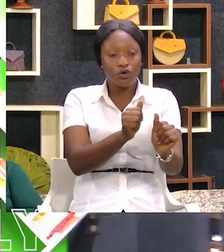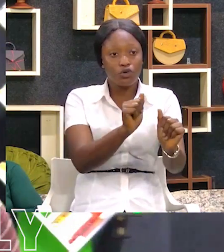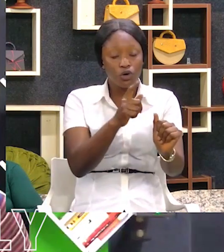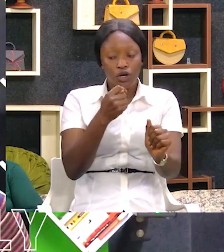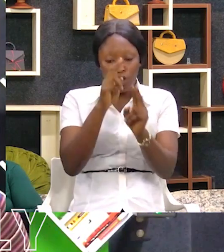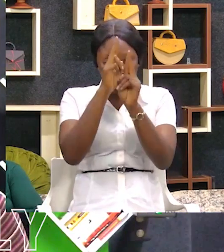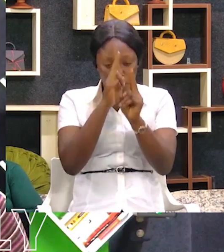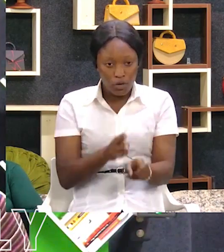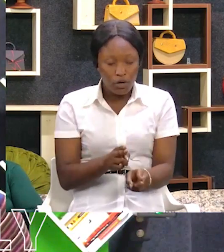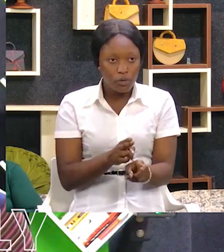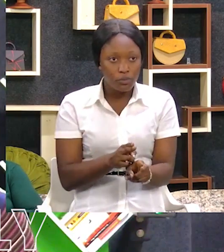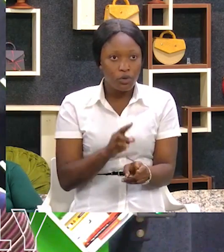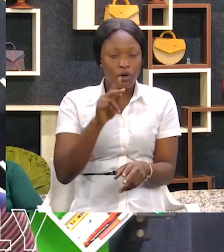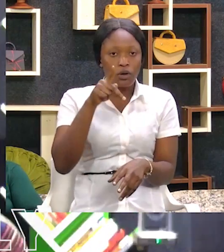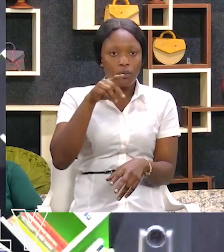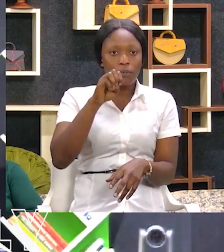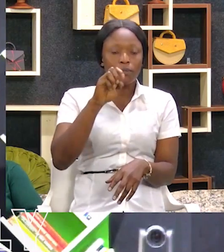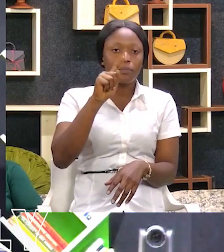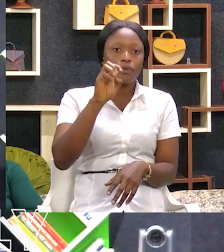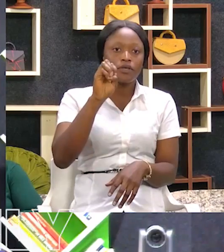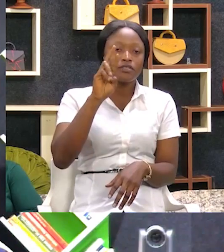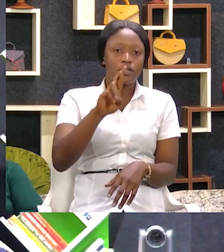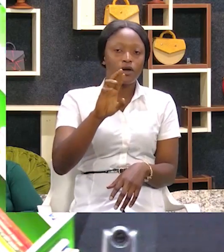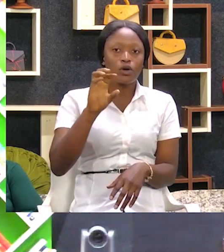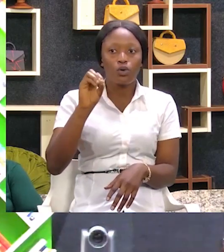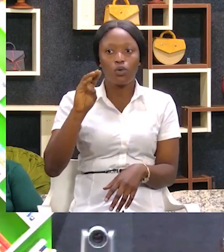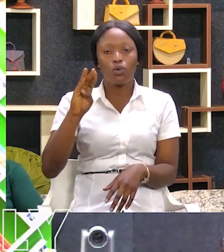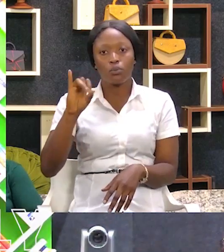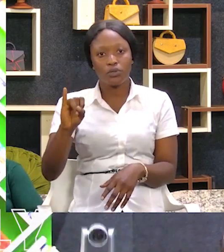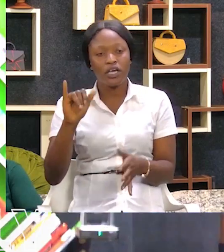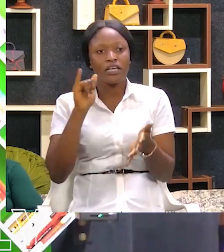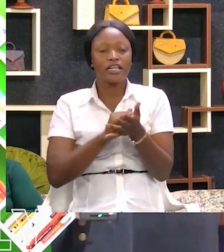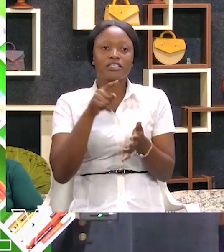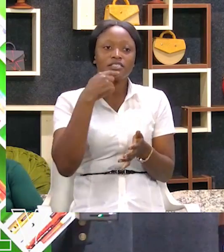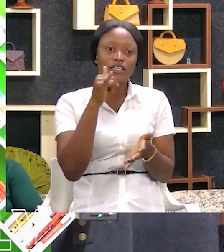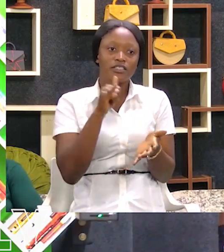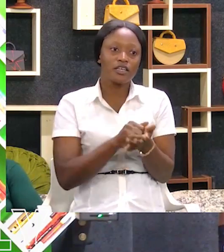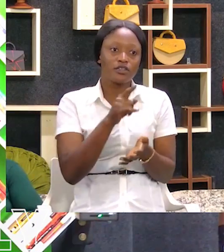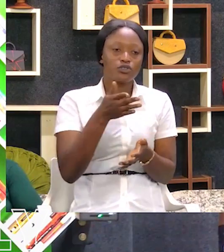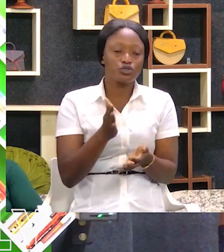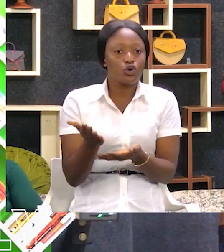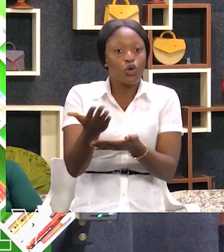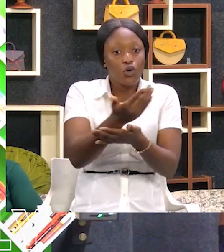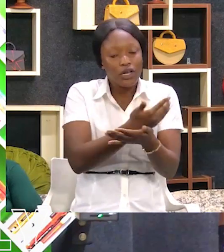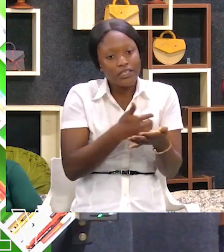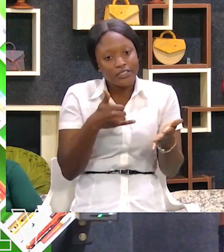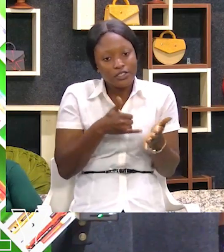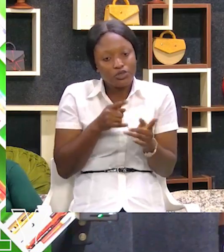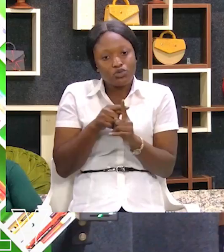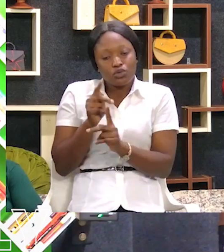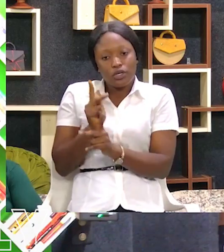Obi. Now him just say make you take this one, recover small. God go bless them for me.